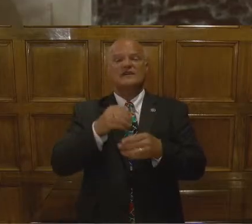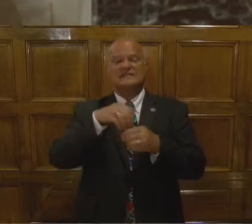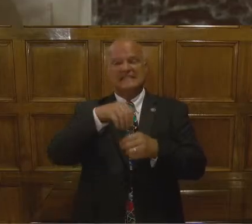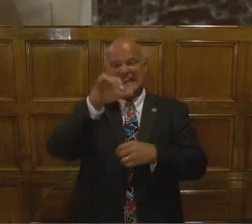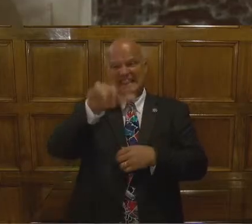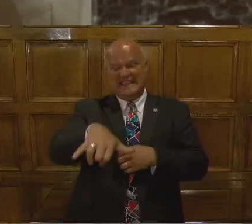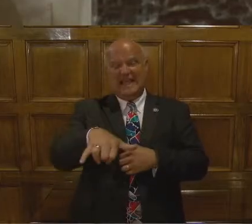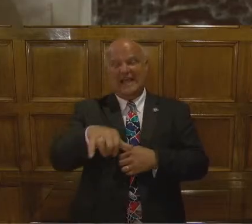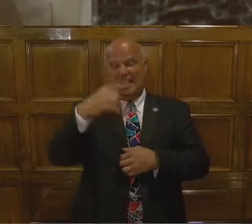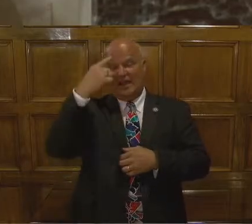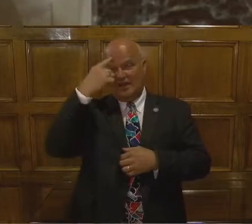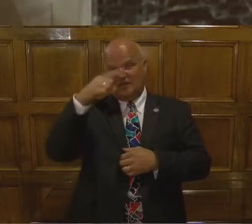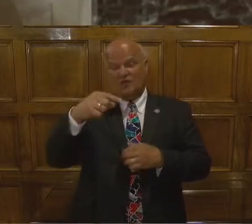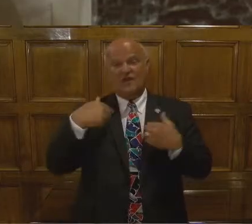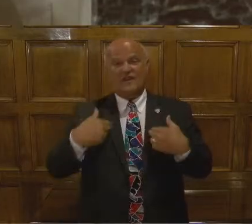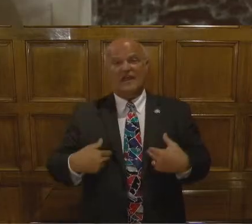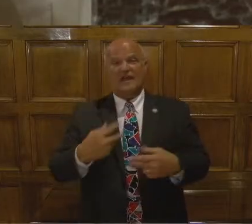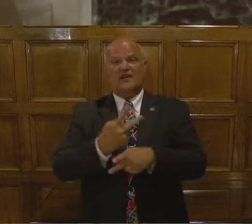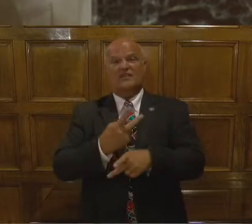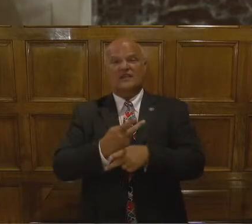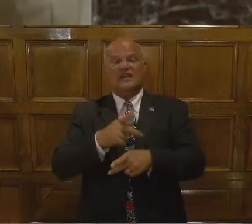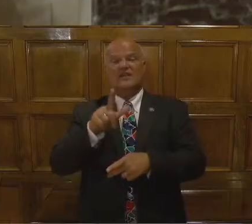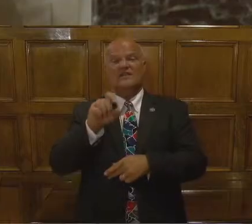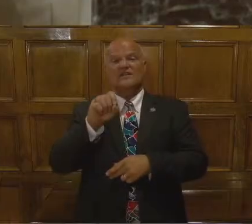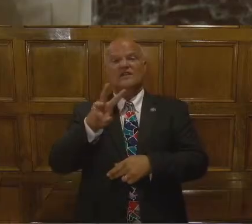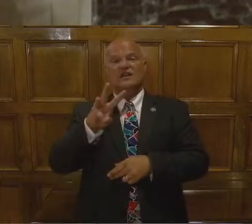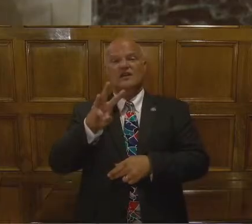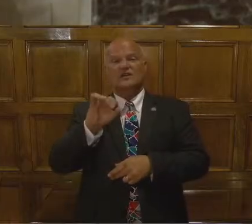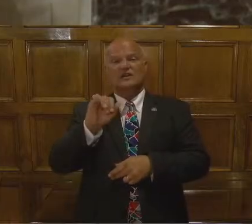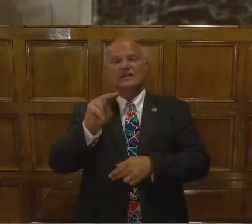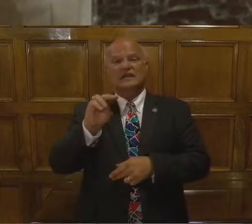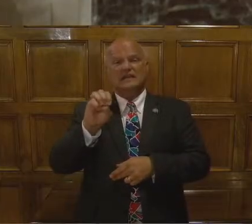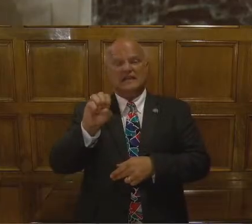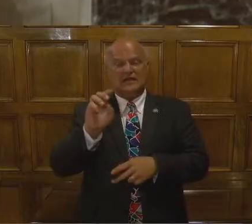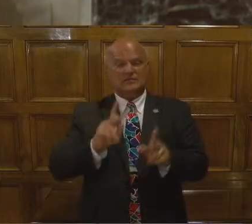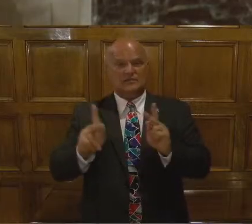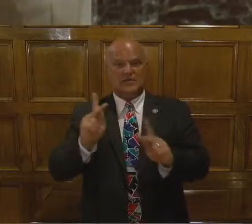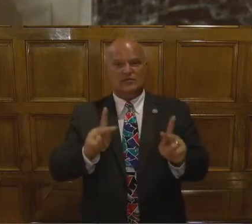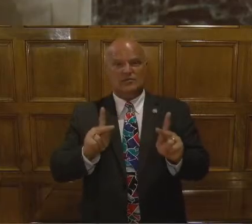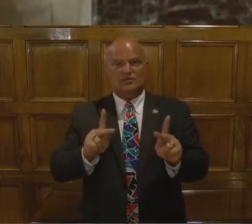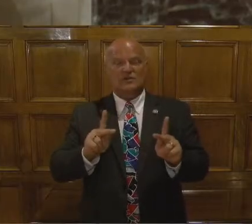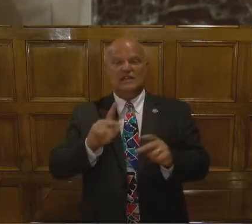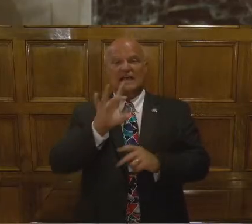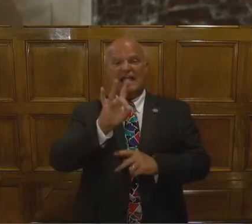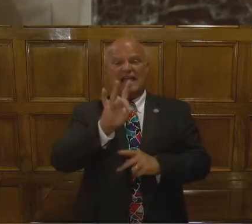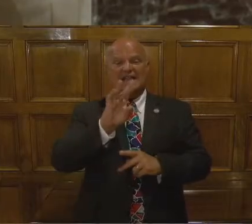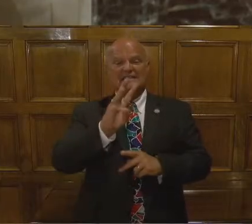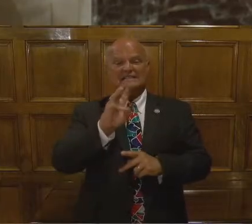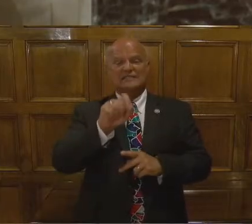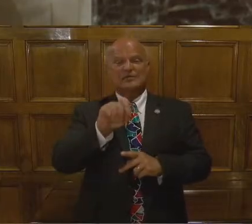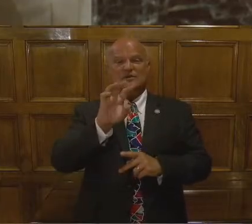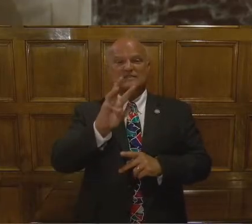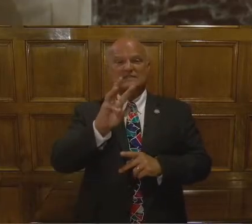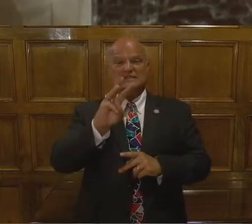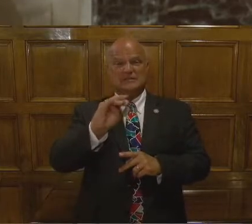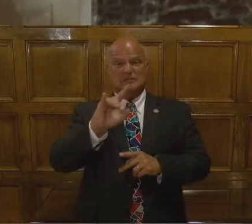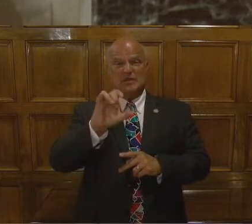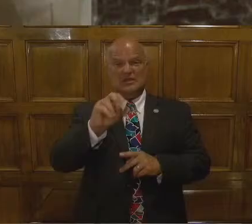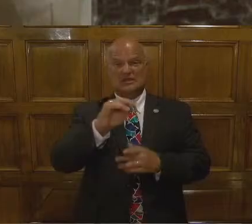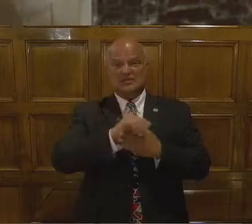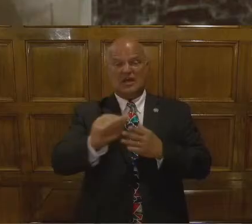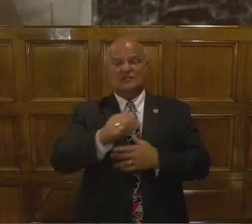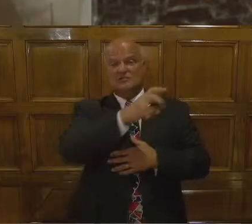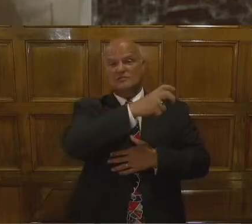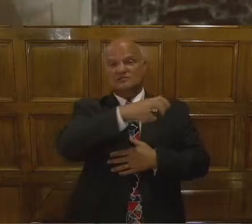trust fund for the health care of our low-income Arkansans. Transferring that $86.6 million will give